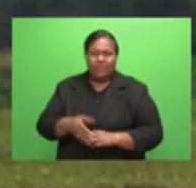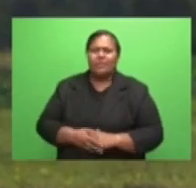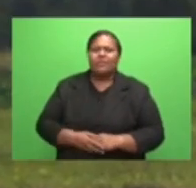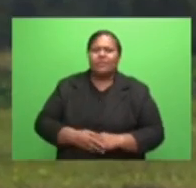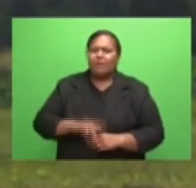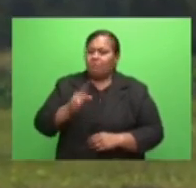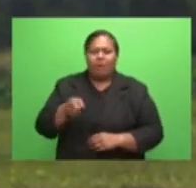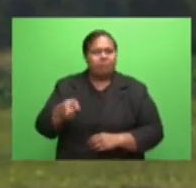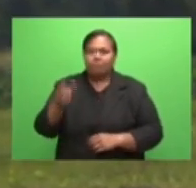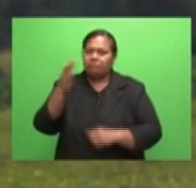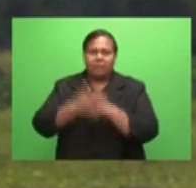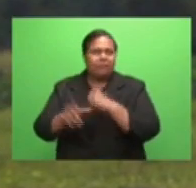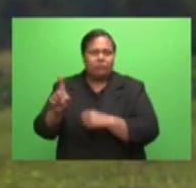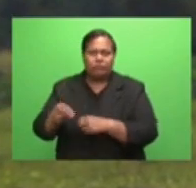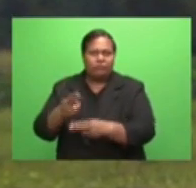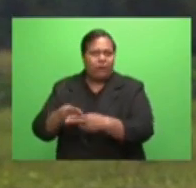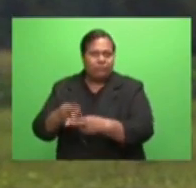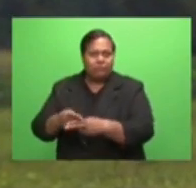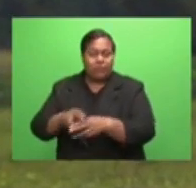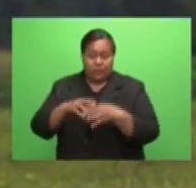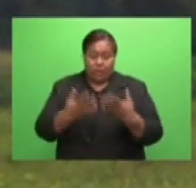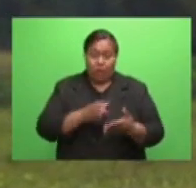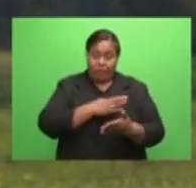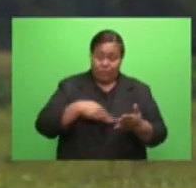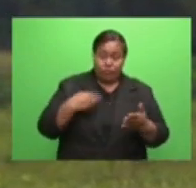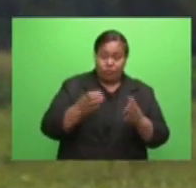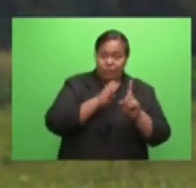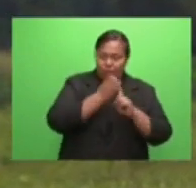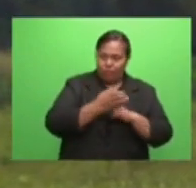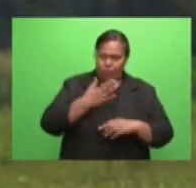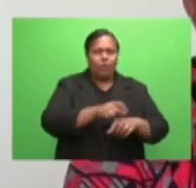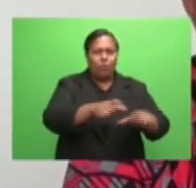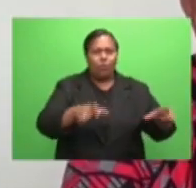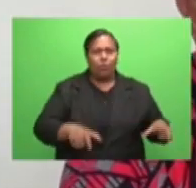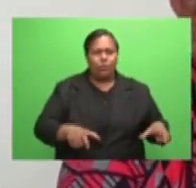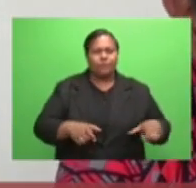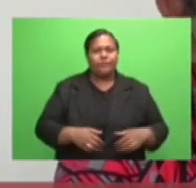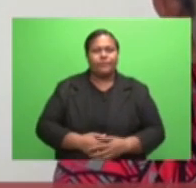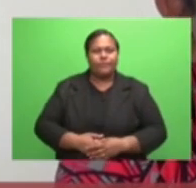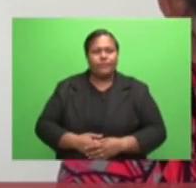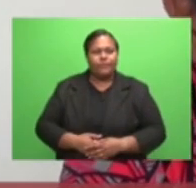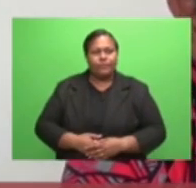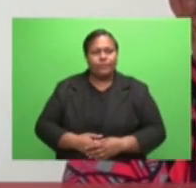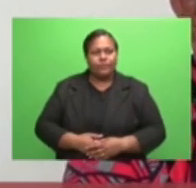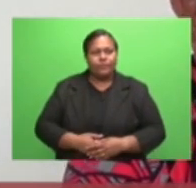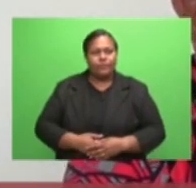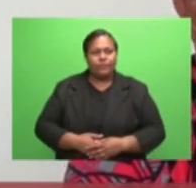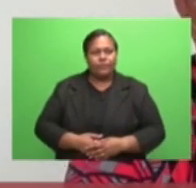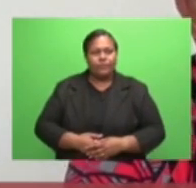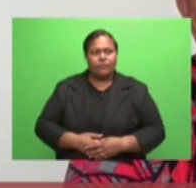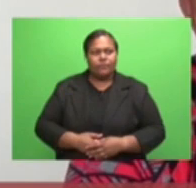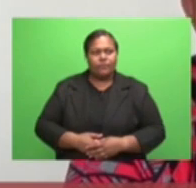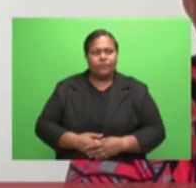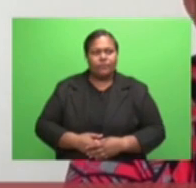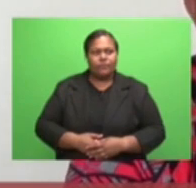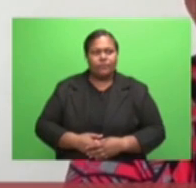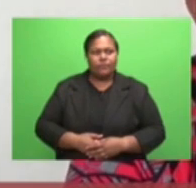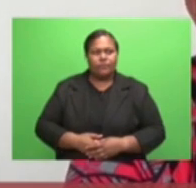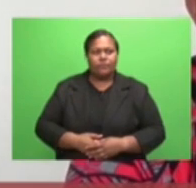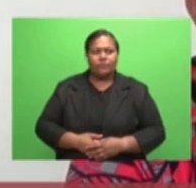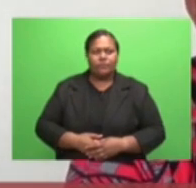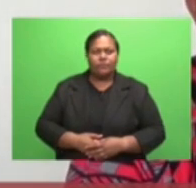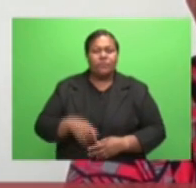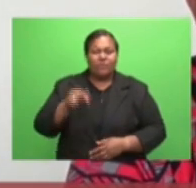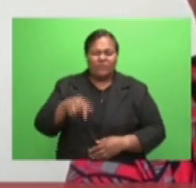not done, and their department is now considering legal options. The penalties are huge. It can be anything up to $1